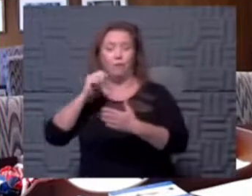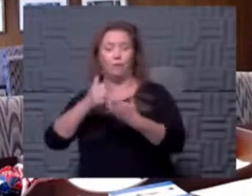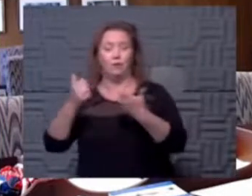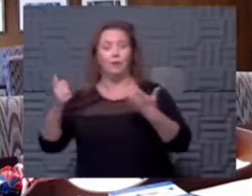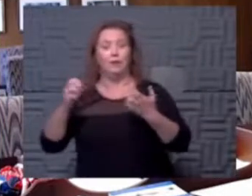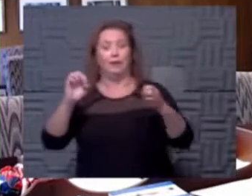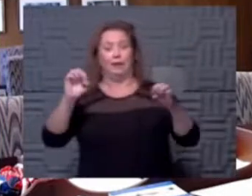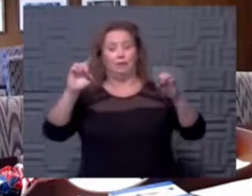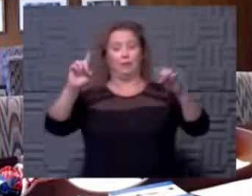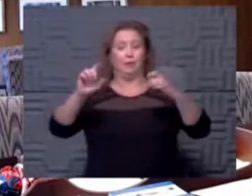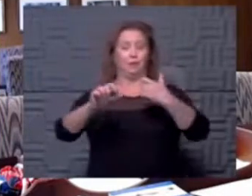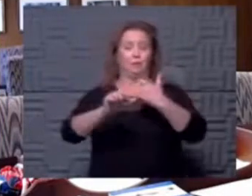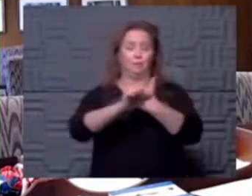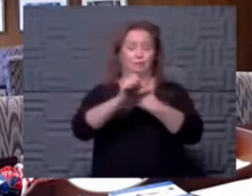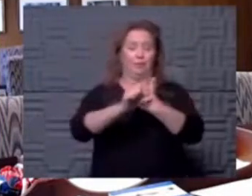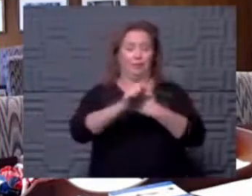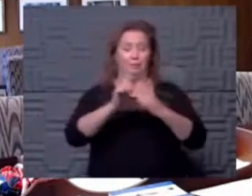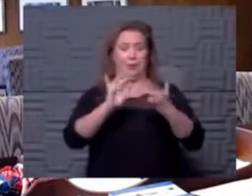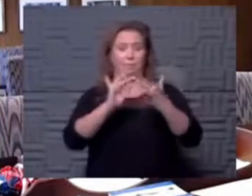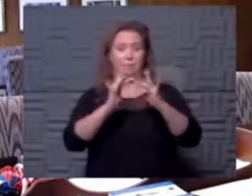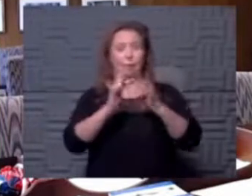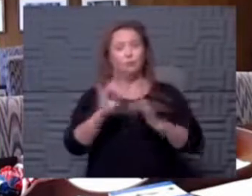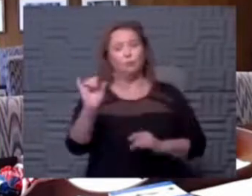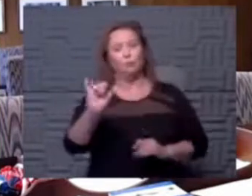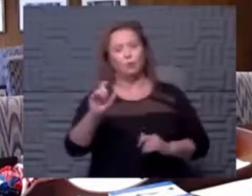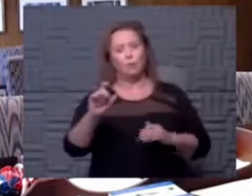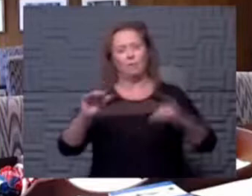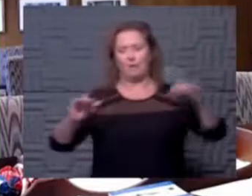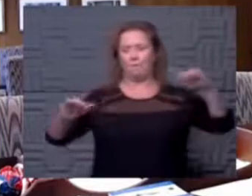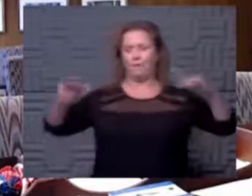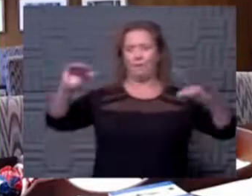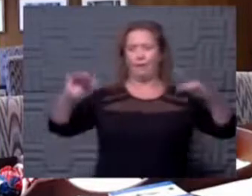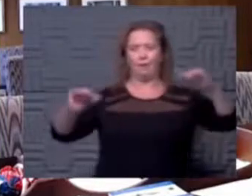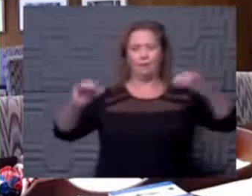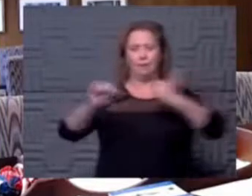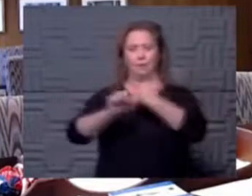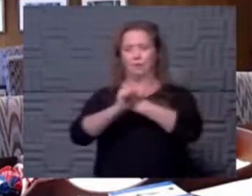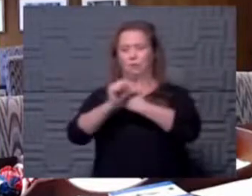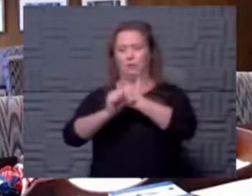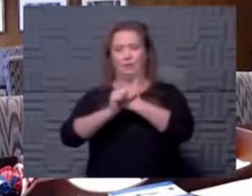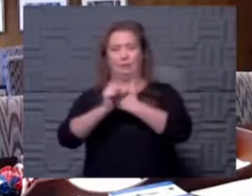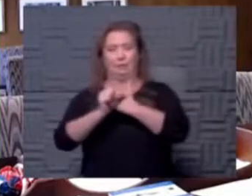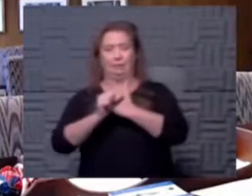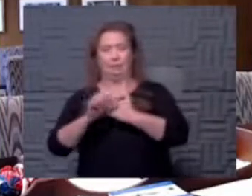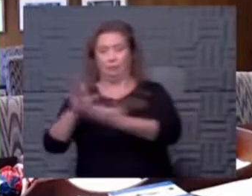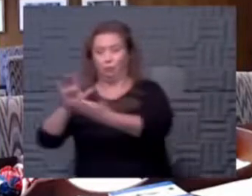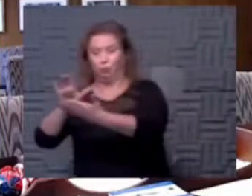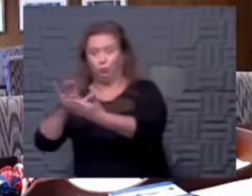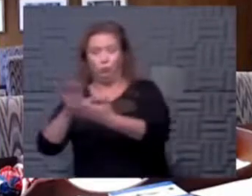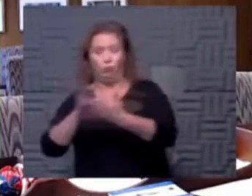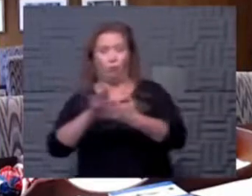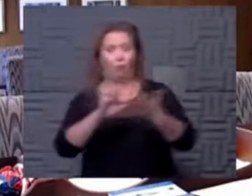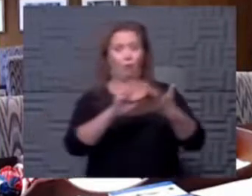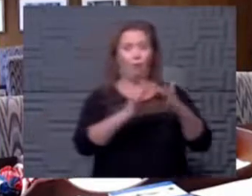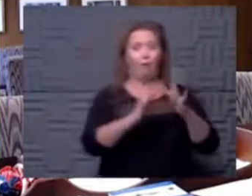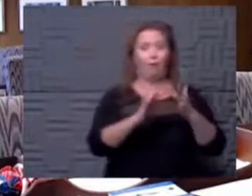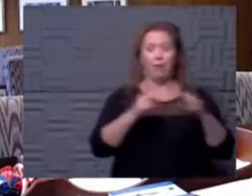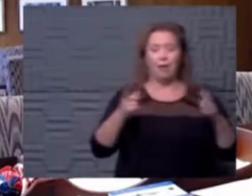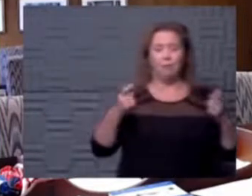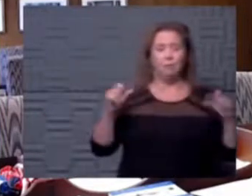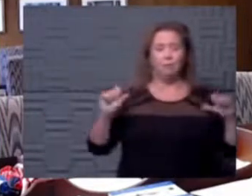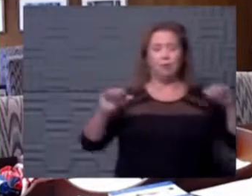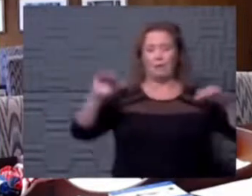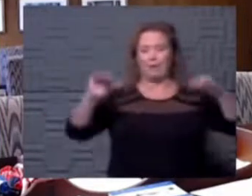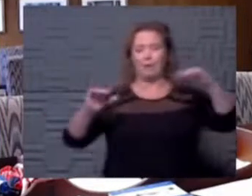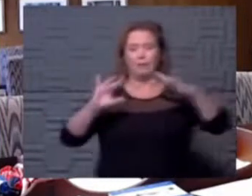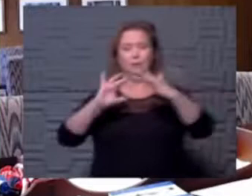education remotely as well. And so I think we have to balance what those risks are. And again, we try to accommodate what